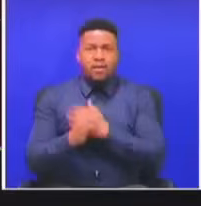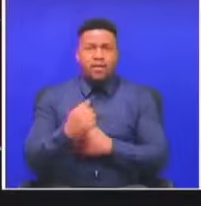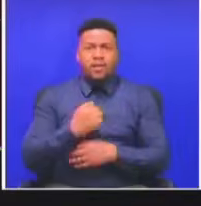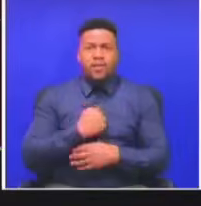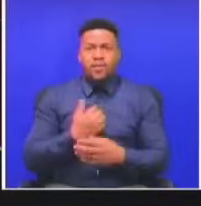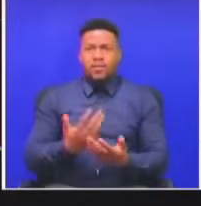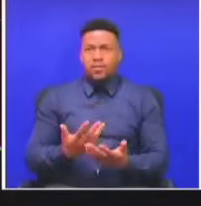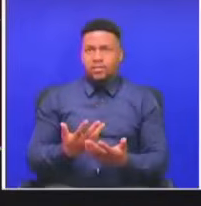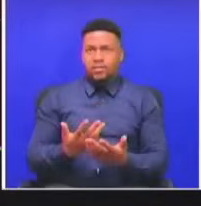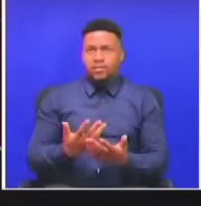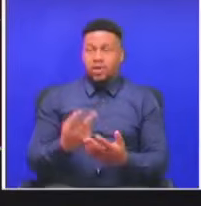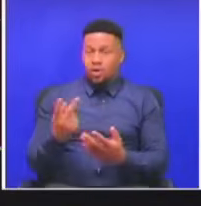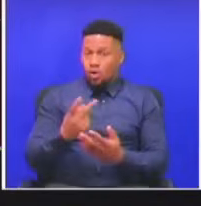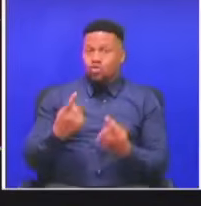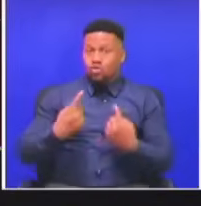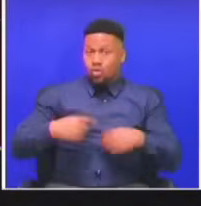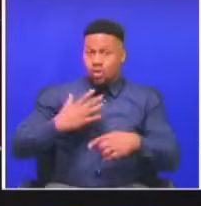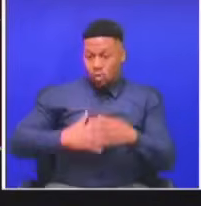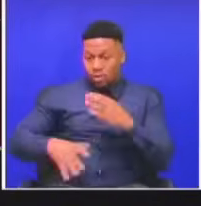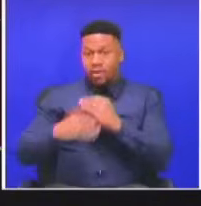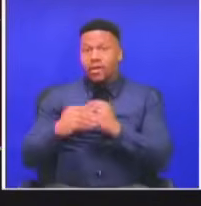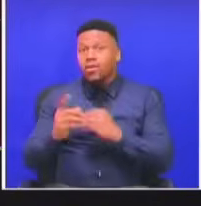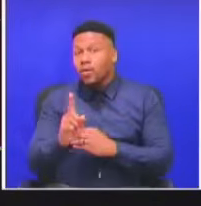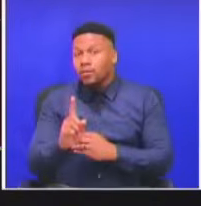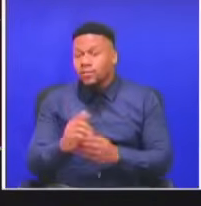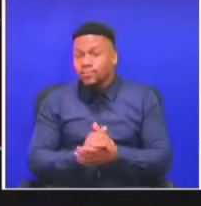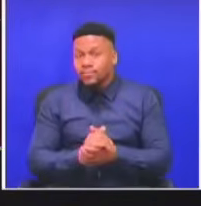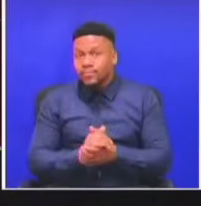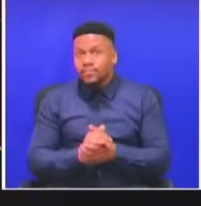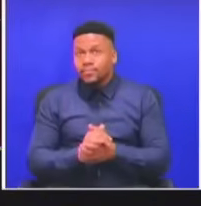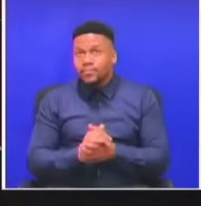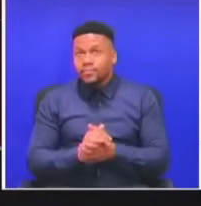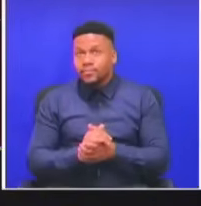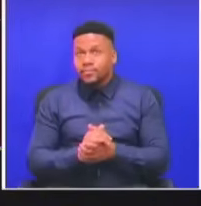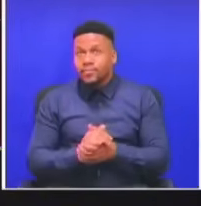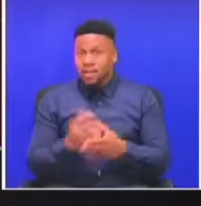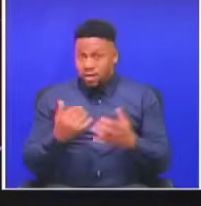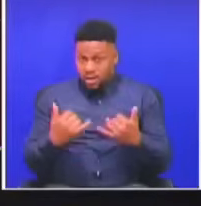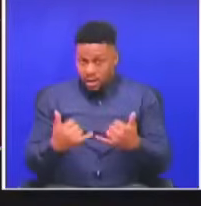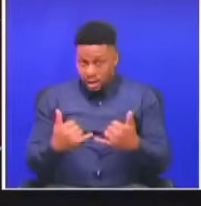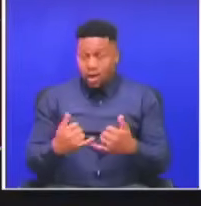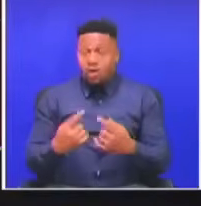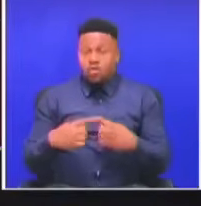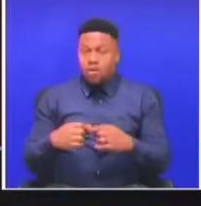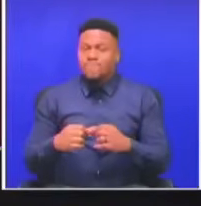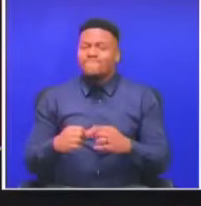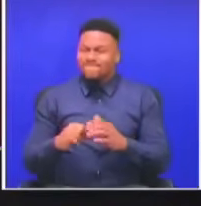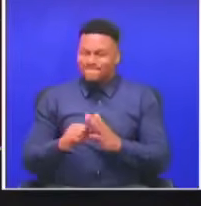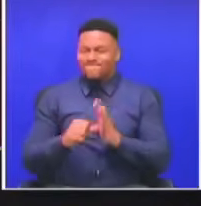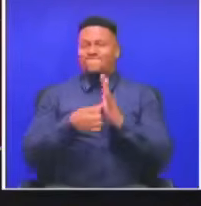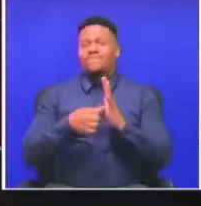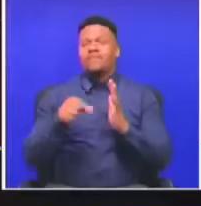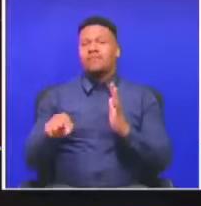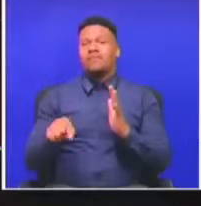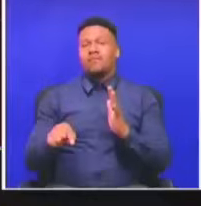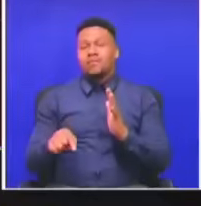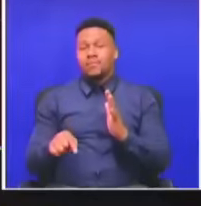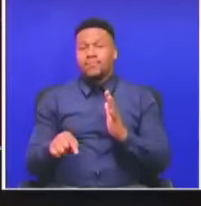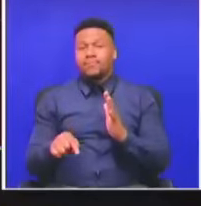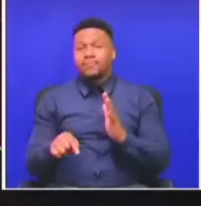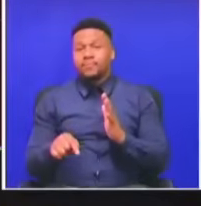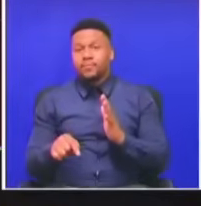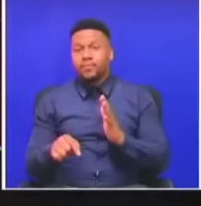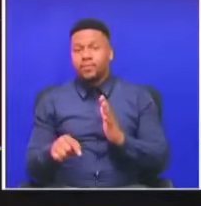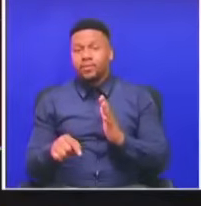take it a step further. And we want to be able, and that's what we are insisting on, that even as we